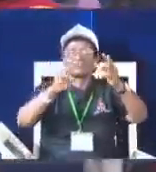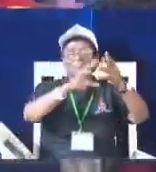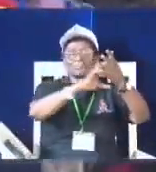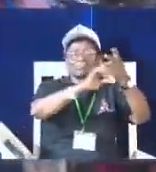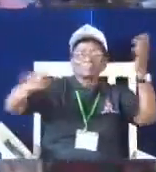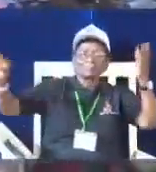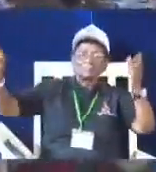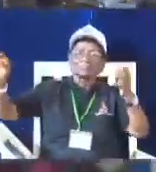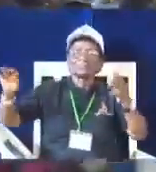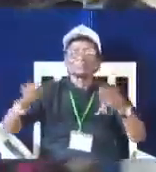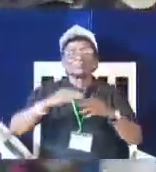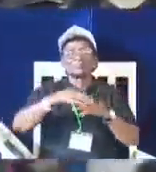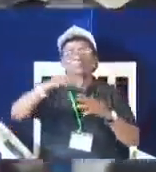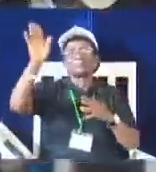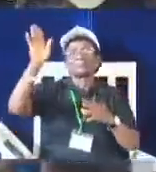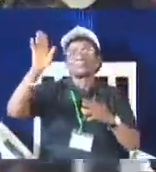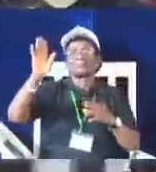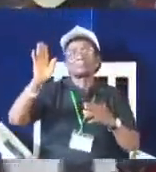move tonight.